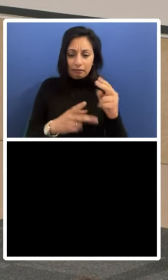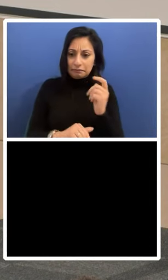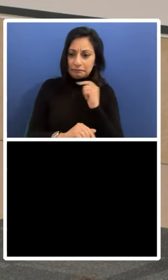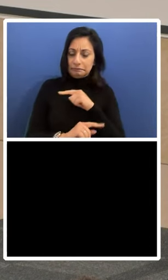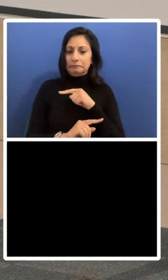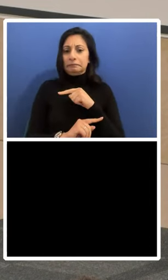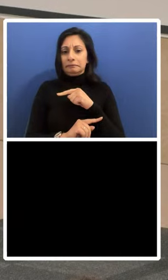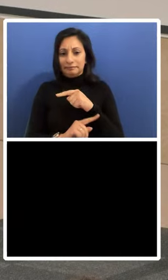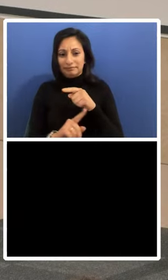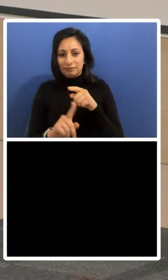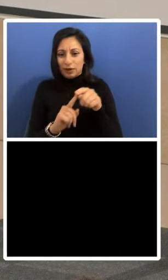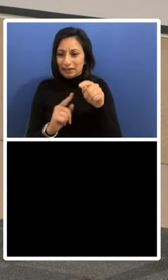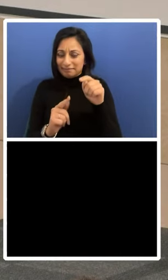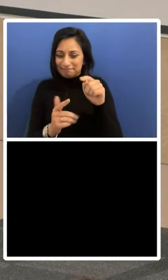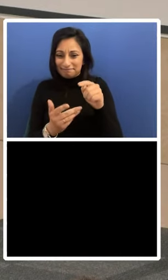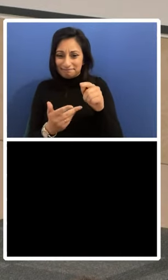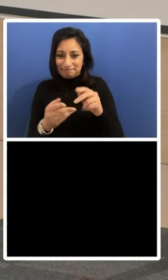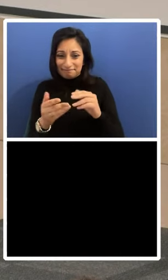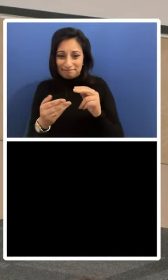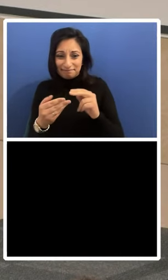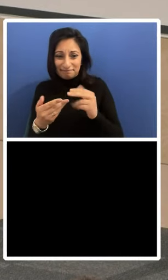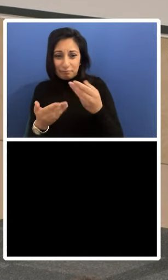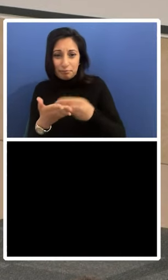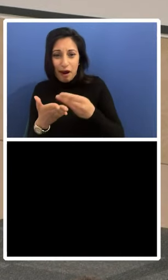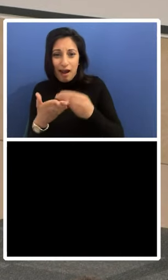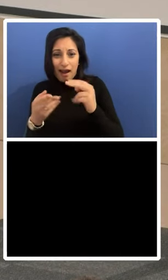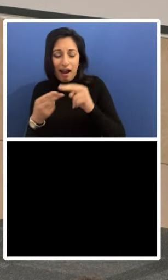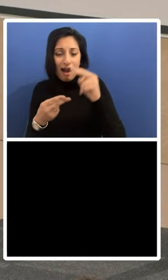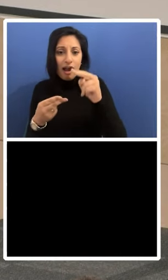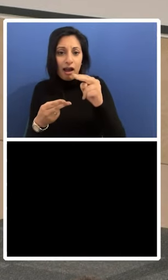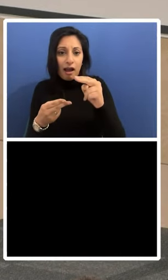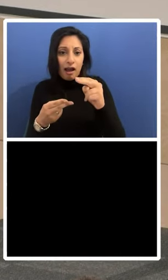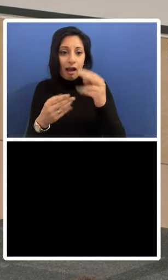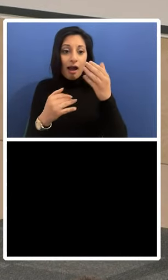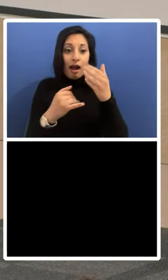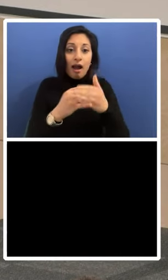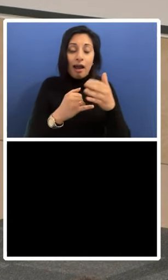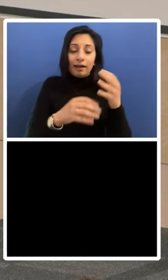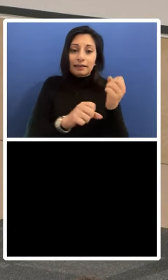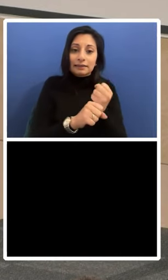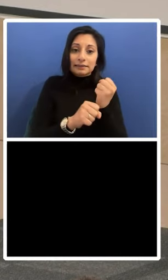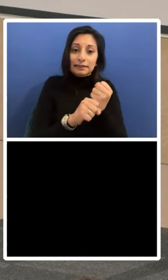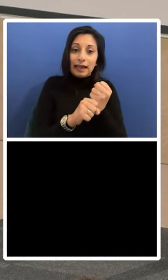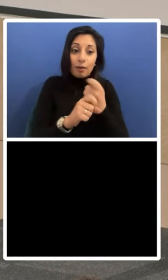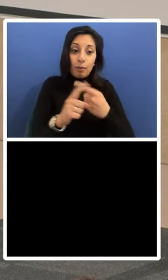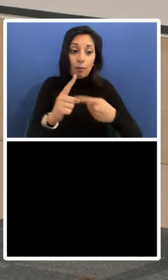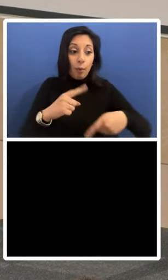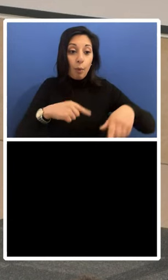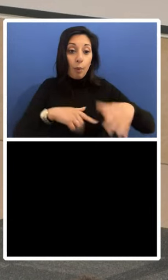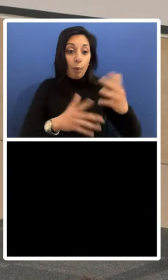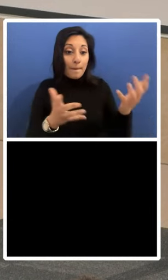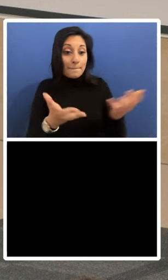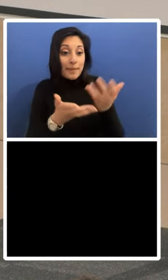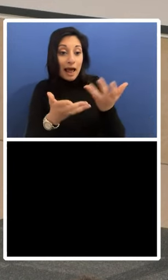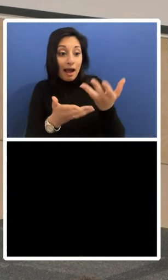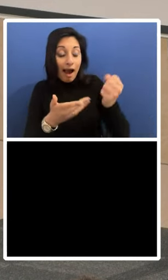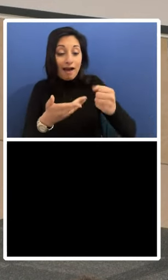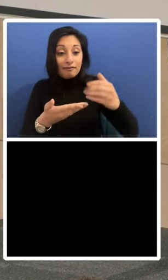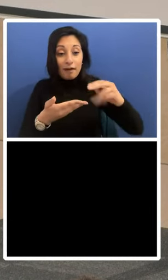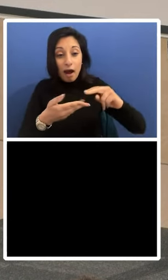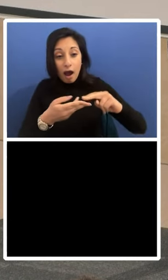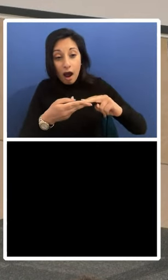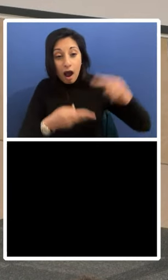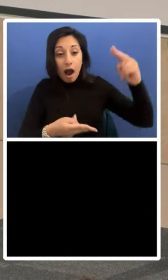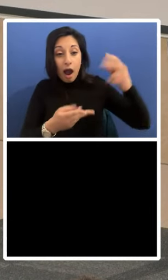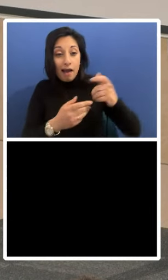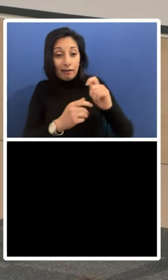punching the price higher. Then finally, at the end of the game, all the cards go down. All of the other players in the game have the highest possible cards. And the chance of it is like one in